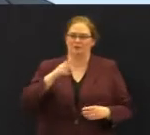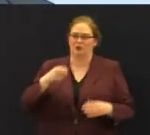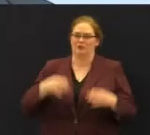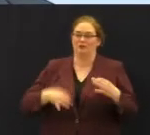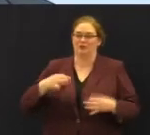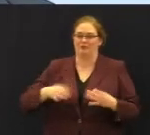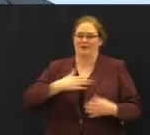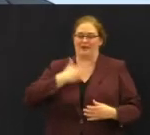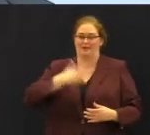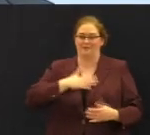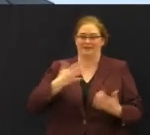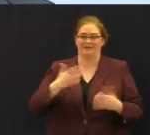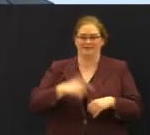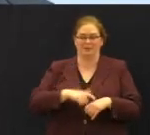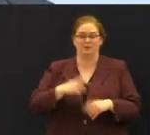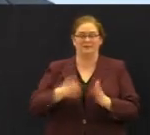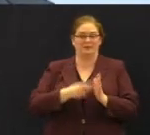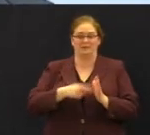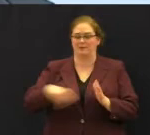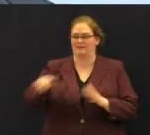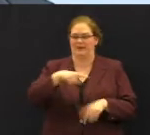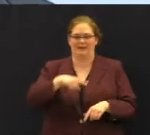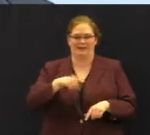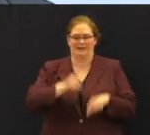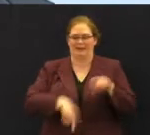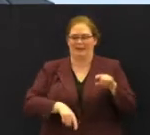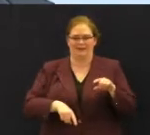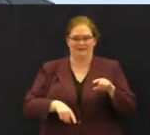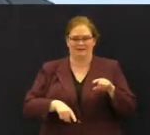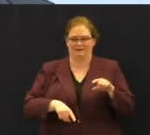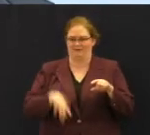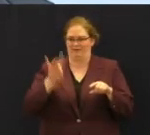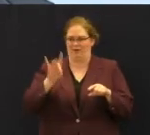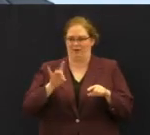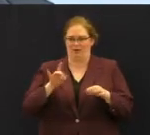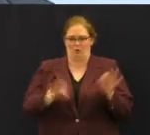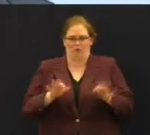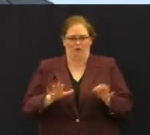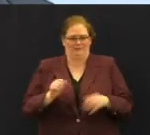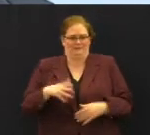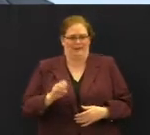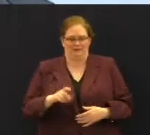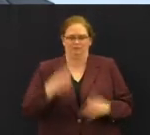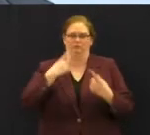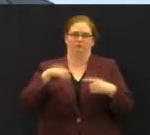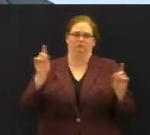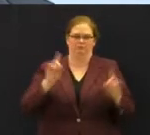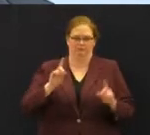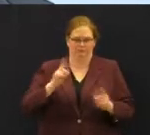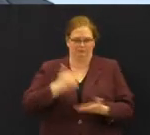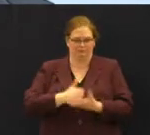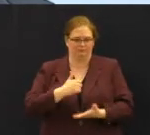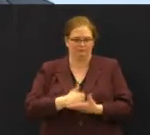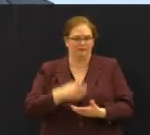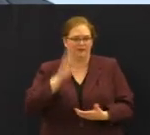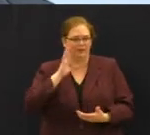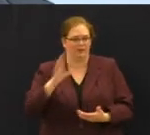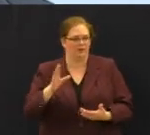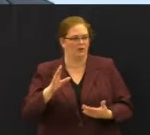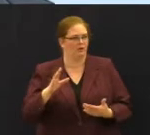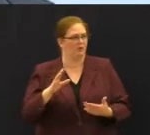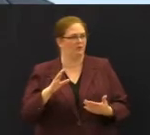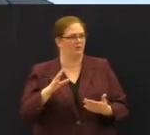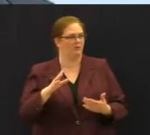very happy with this. I know sometimes they cannot get, courtroom space, so this is going to make a difference, and it would keep people safer in